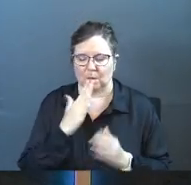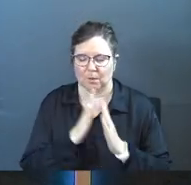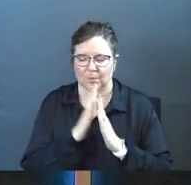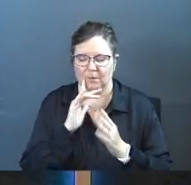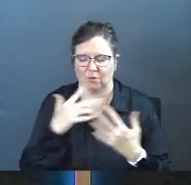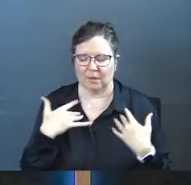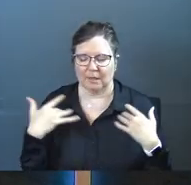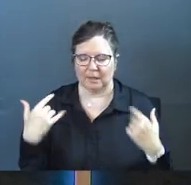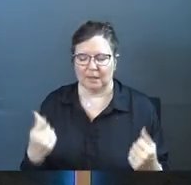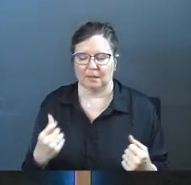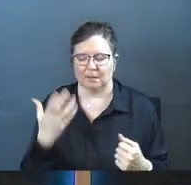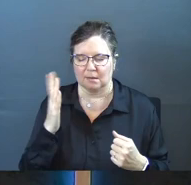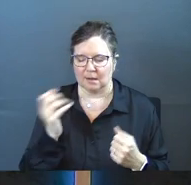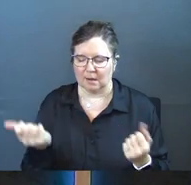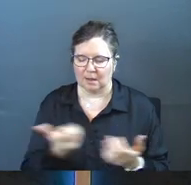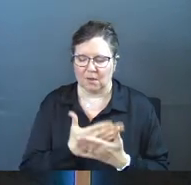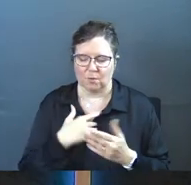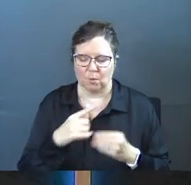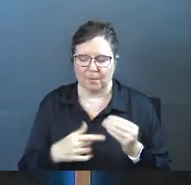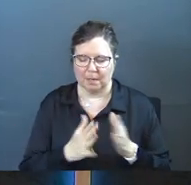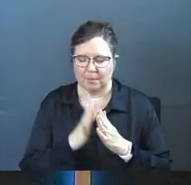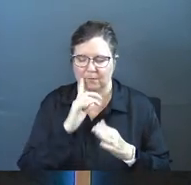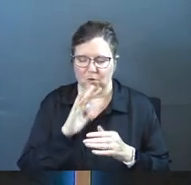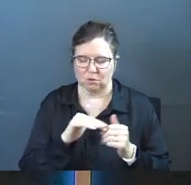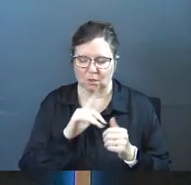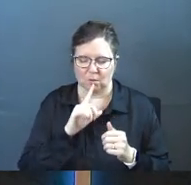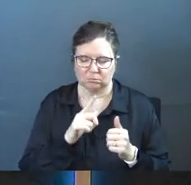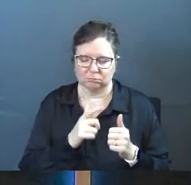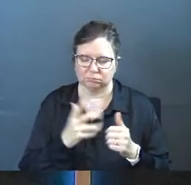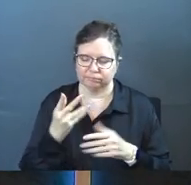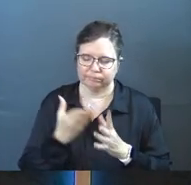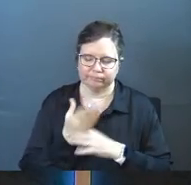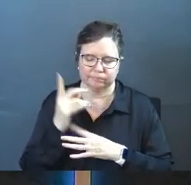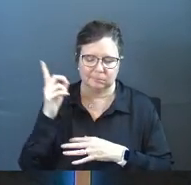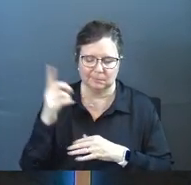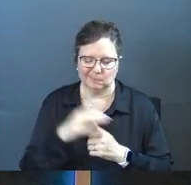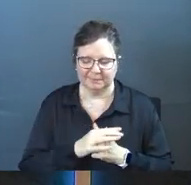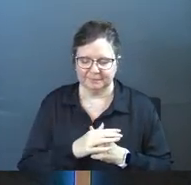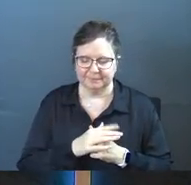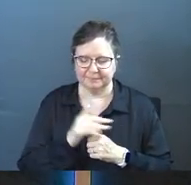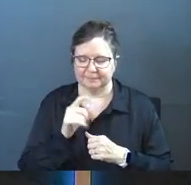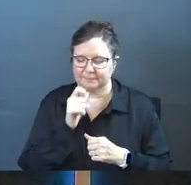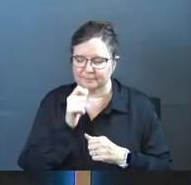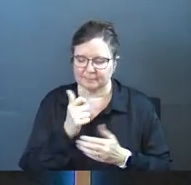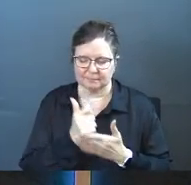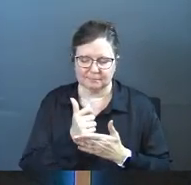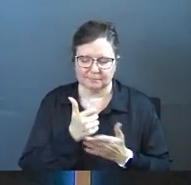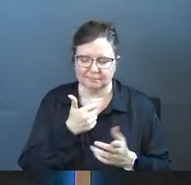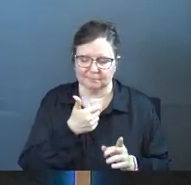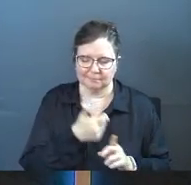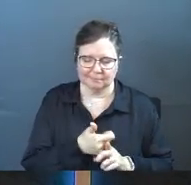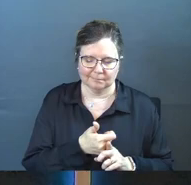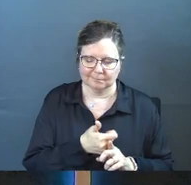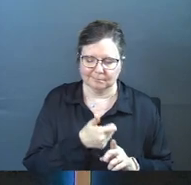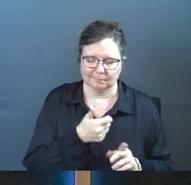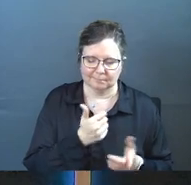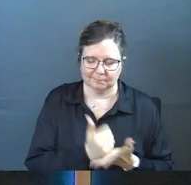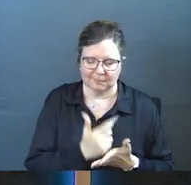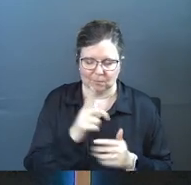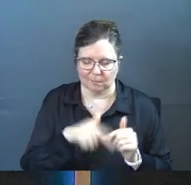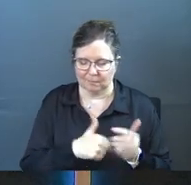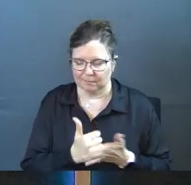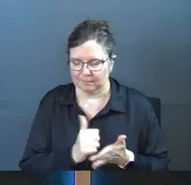pray for healing. God, everything we're about to pray for, it's all supernatural. God, this isn't self-help, God, because we can't help